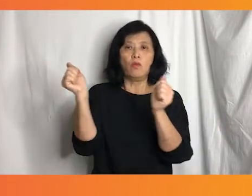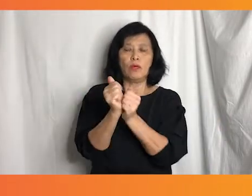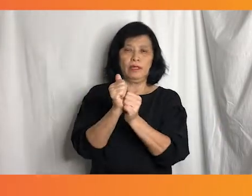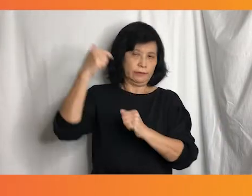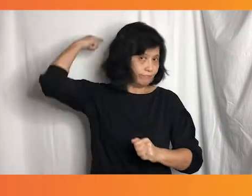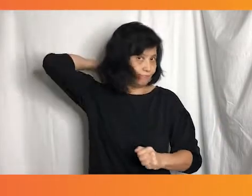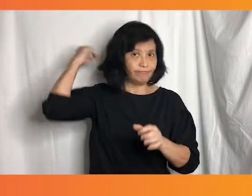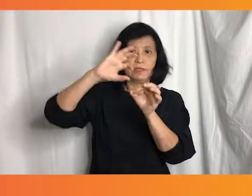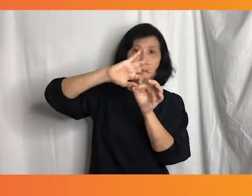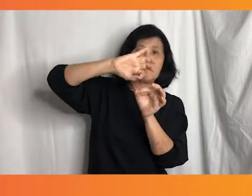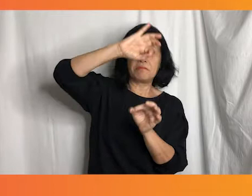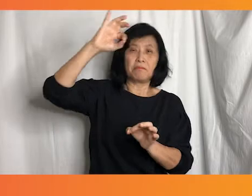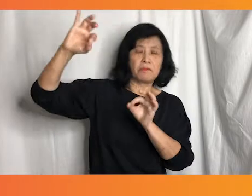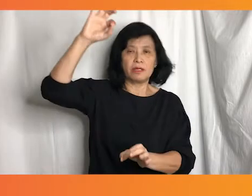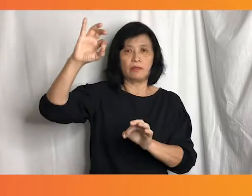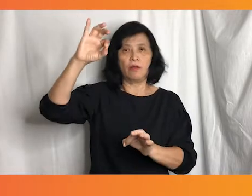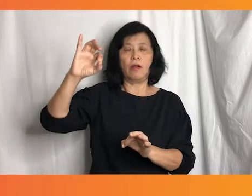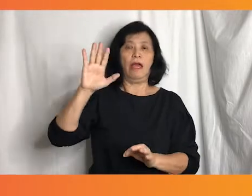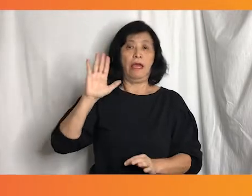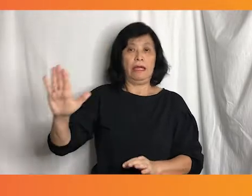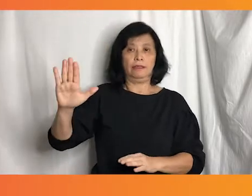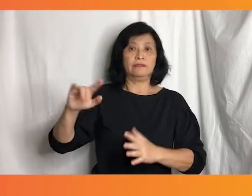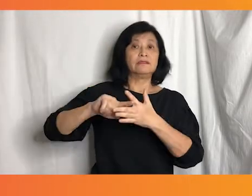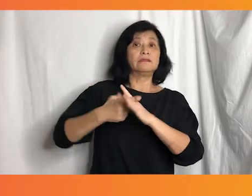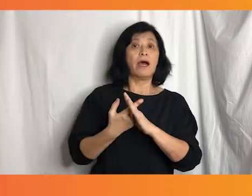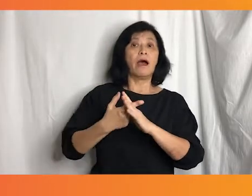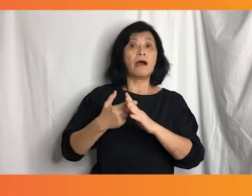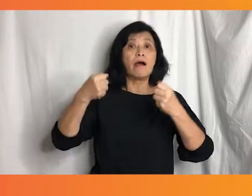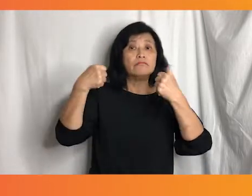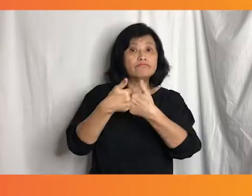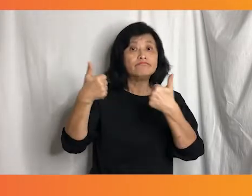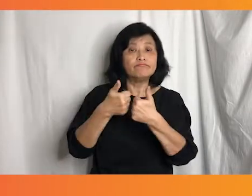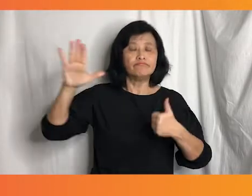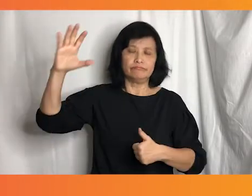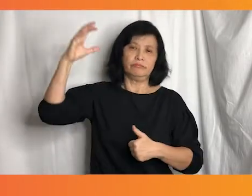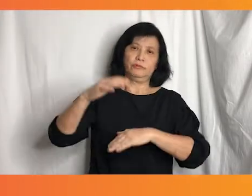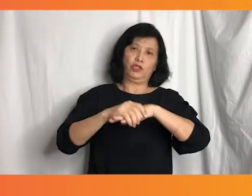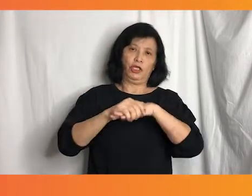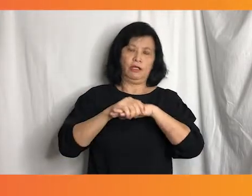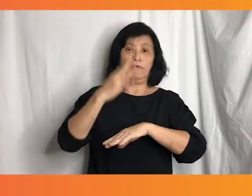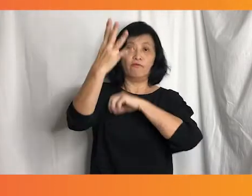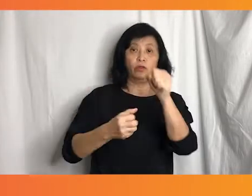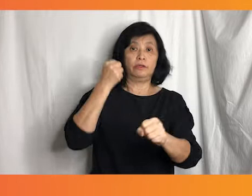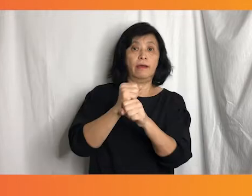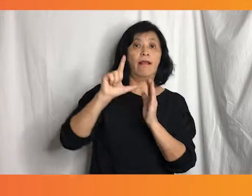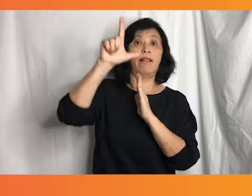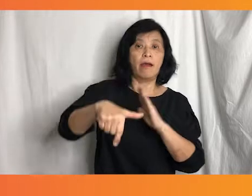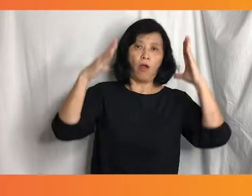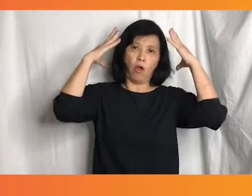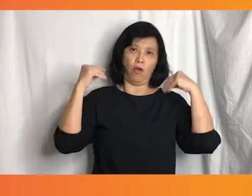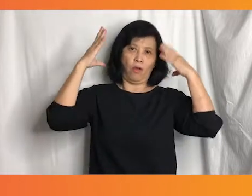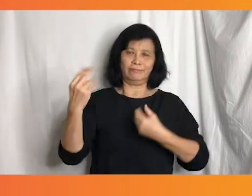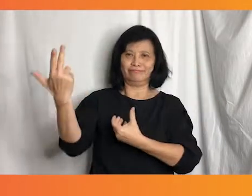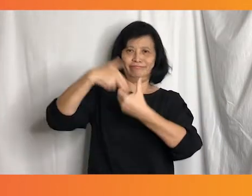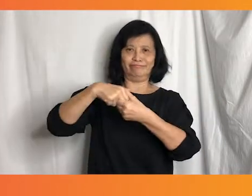cord-related injury in Stoke Mandeville, England. 4 years later, competitors from Holland joined the